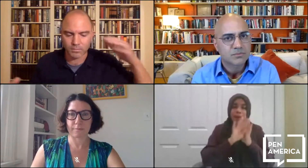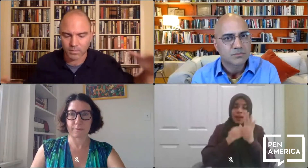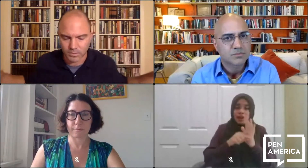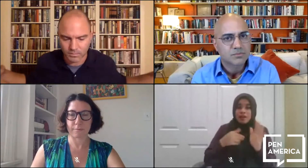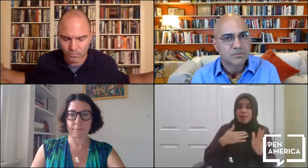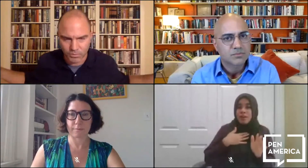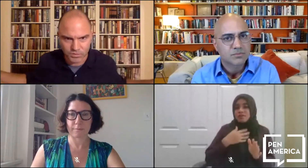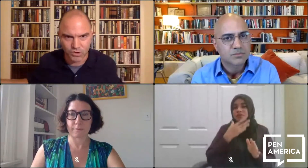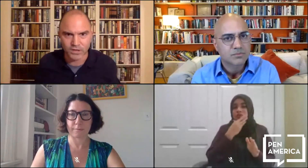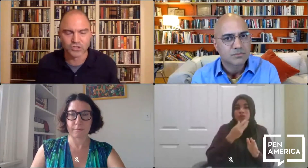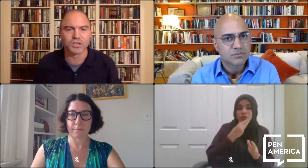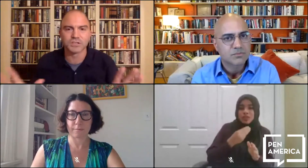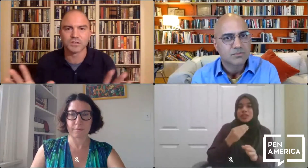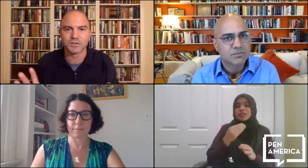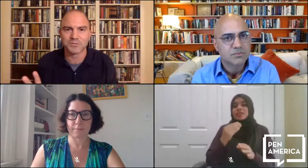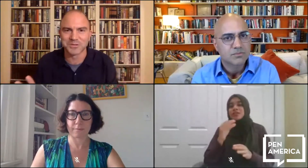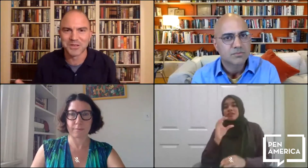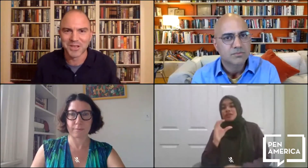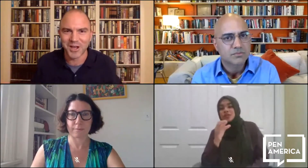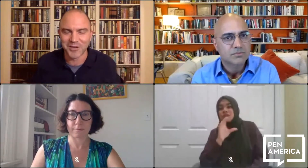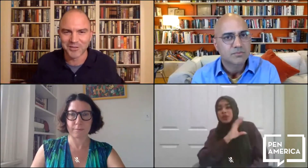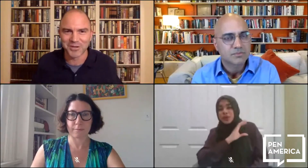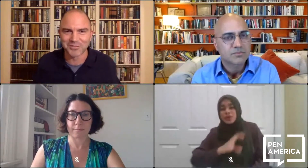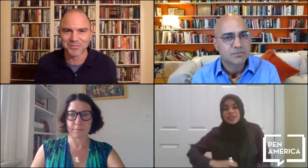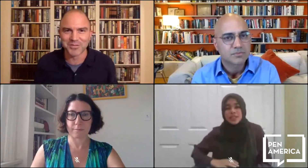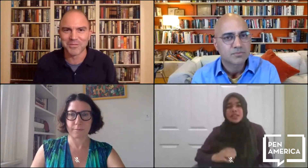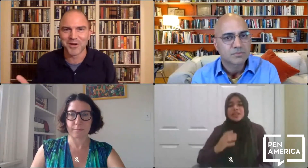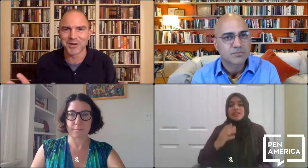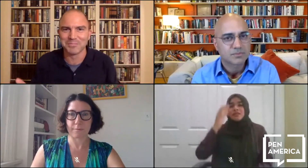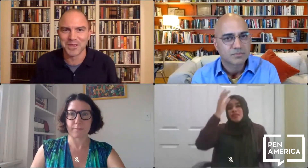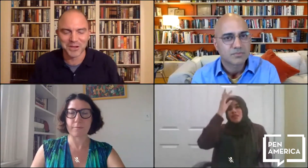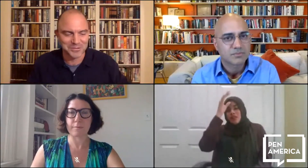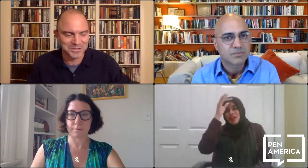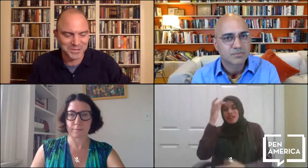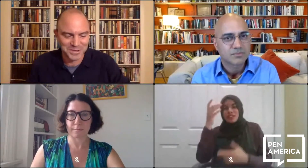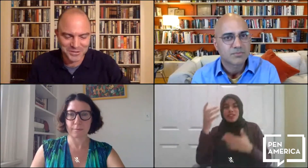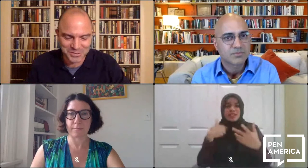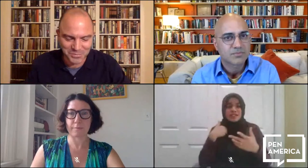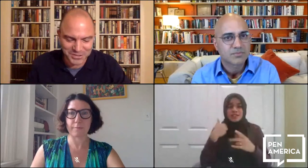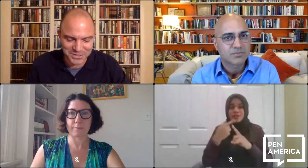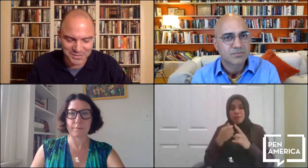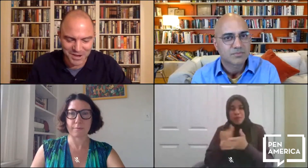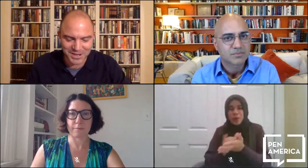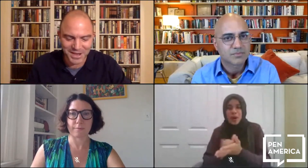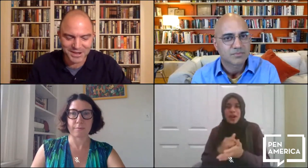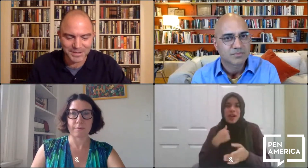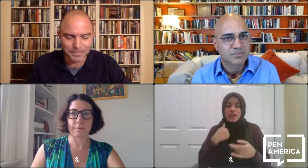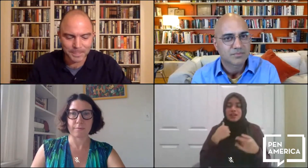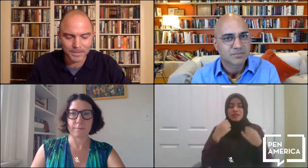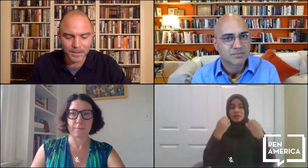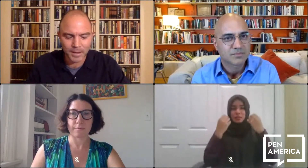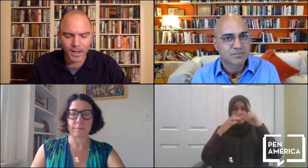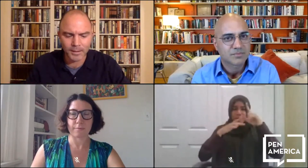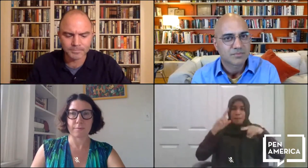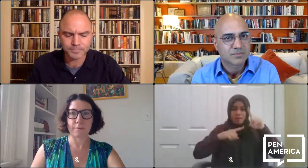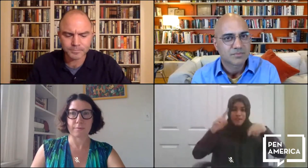like the strangeness was of the American being was present in my identity.